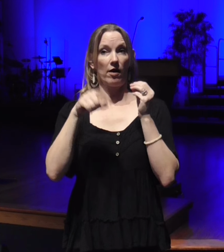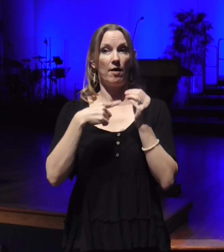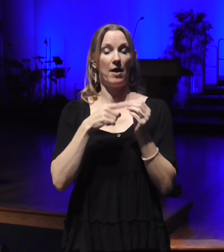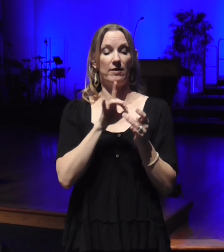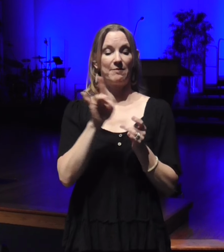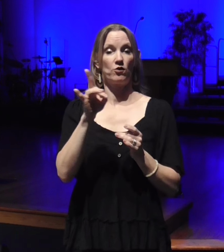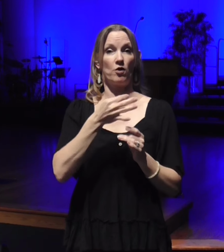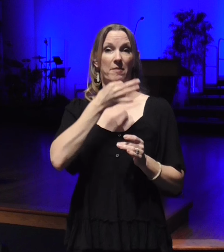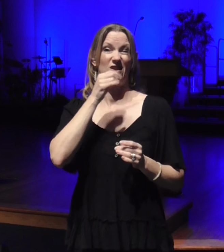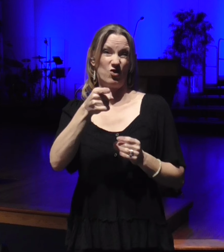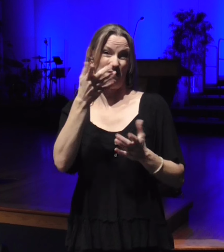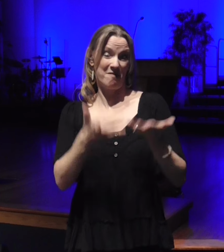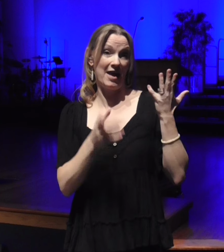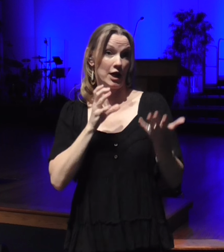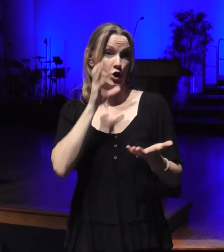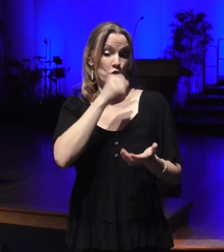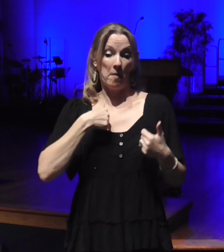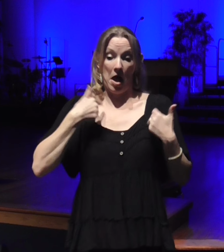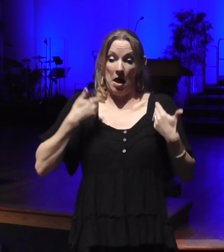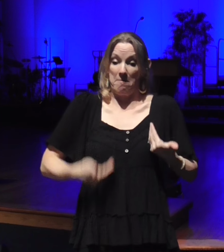mastery, you might assume that I'm